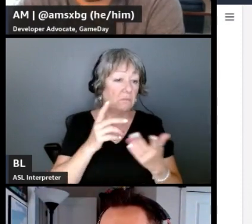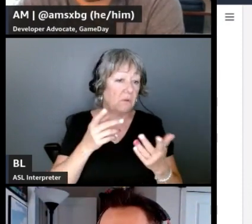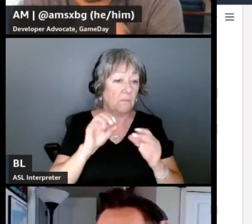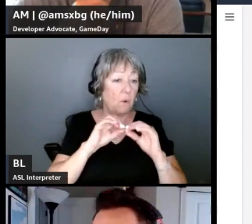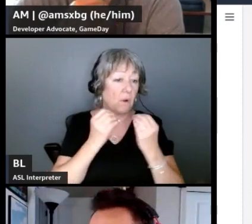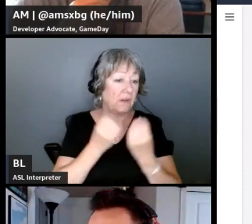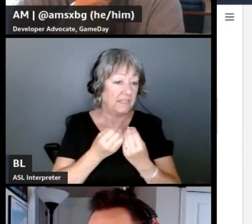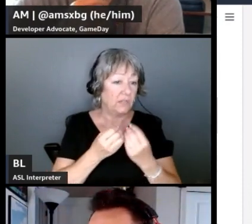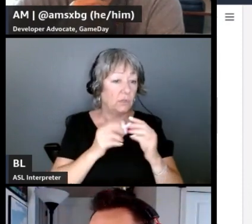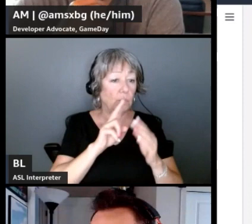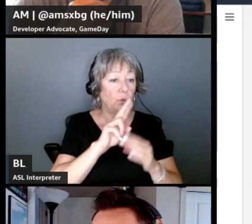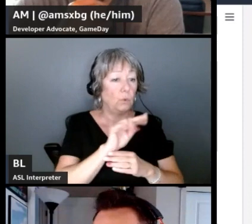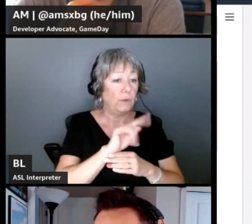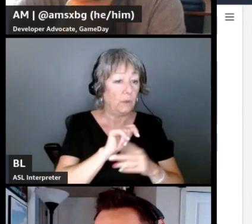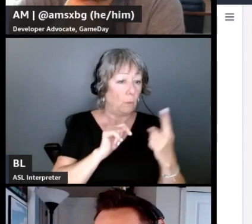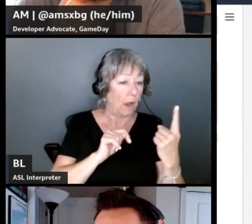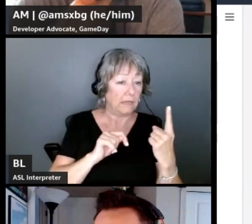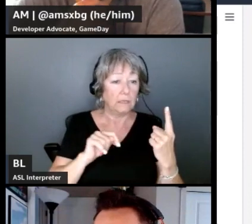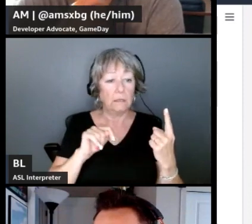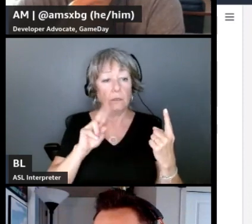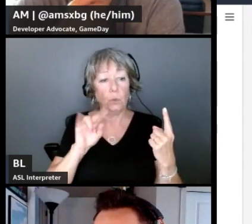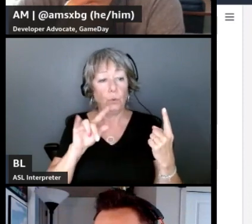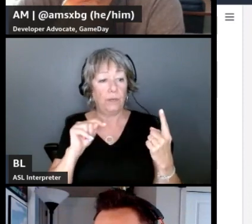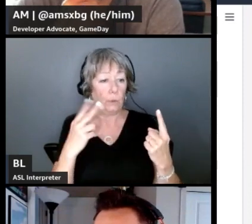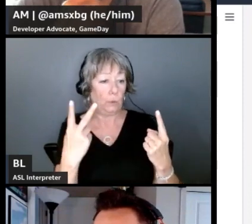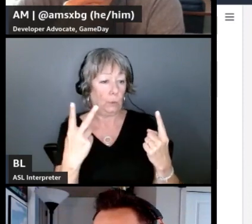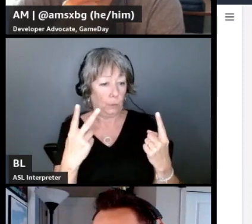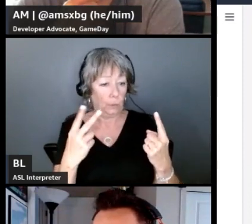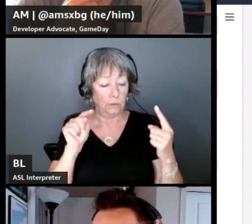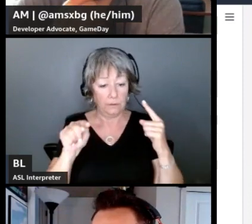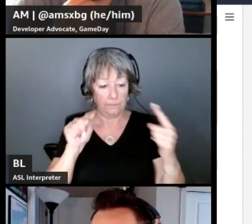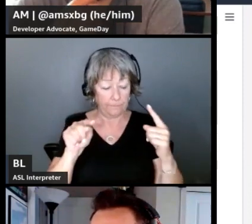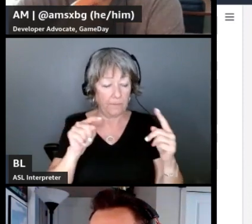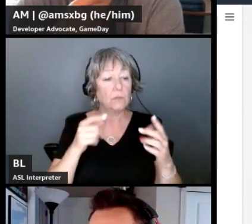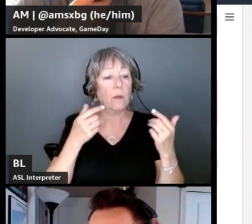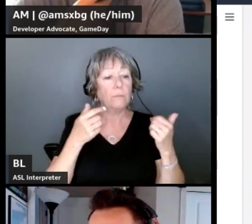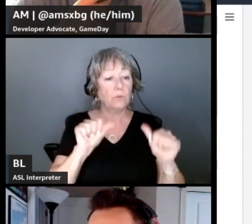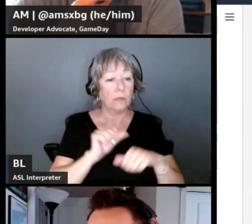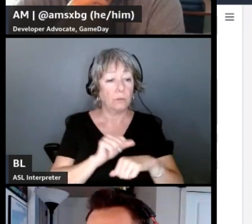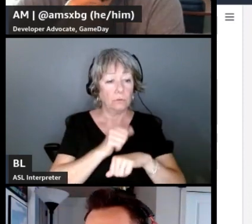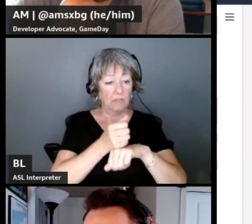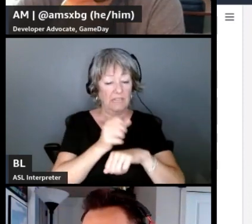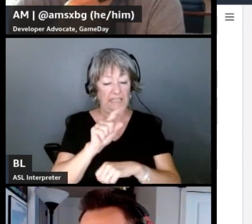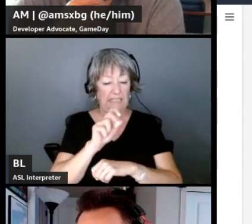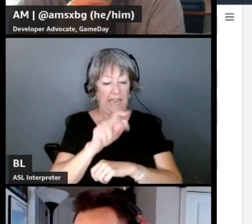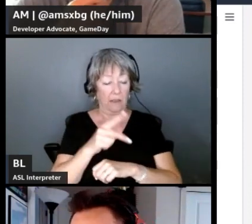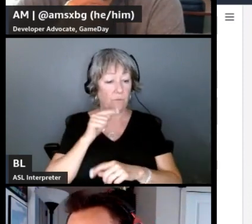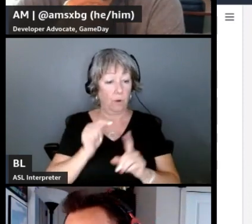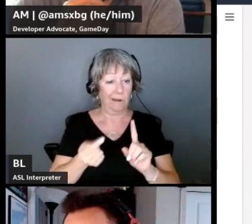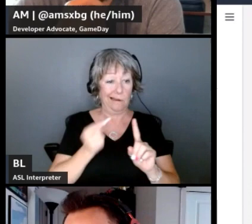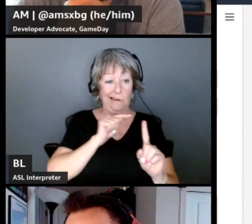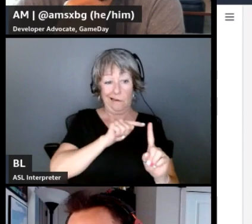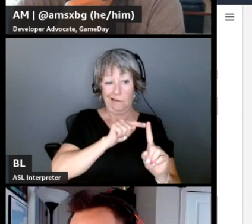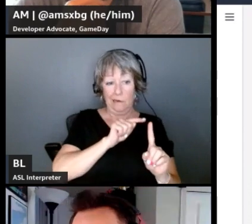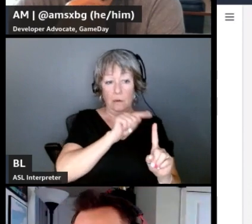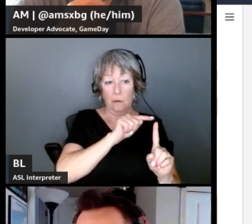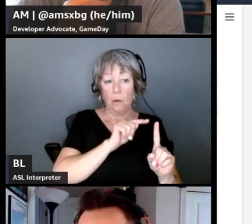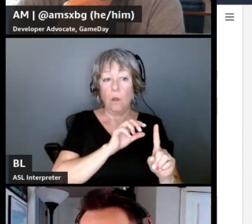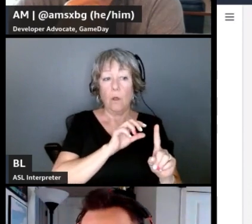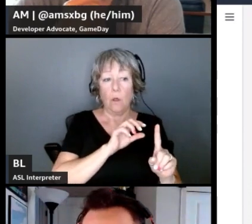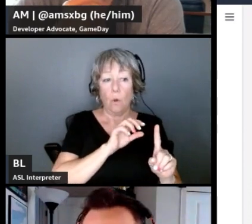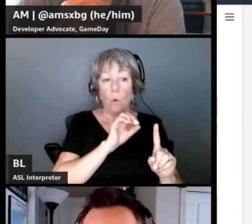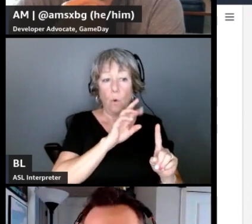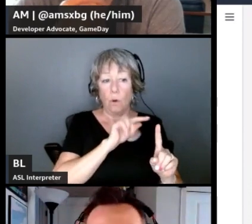and an organization unit 2. Now I'm trying to create stack instances for this OU1, but at the same time, I'm also trying to